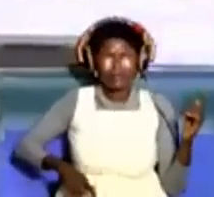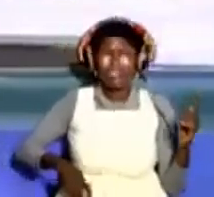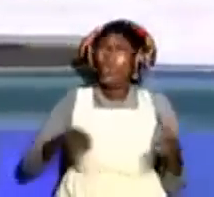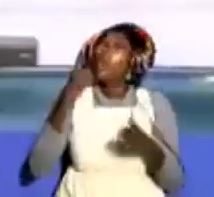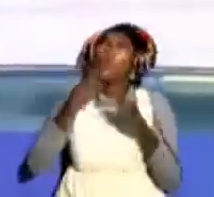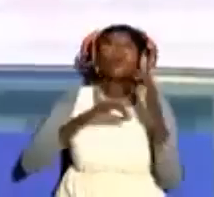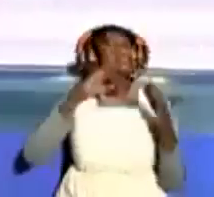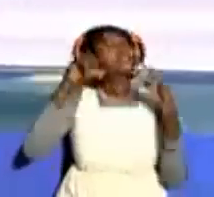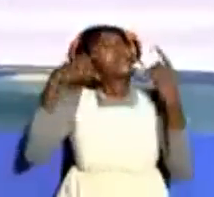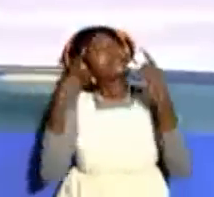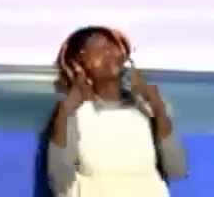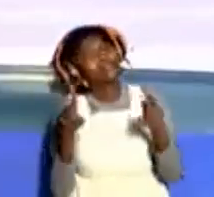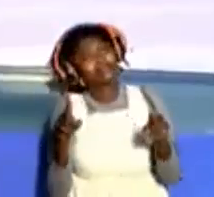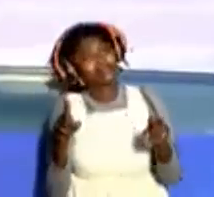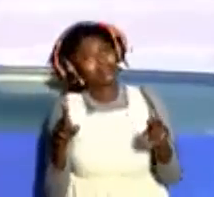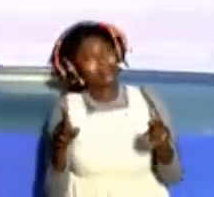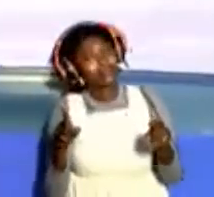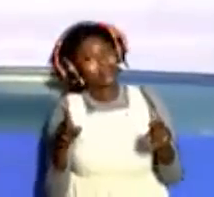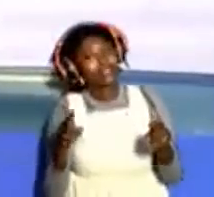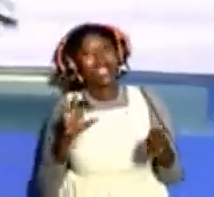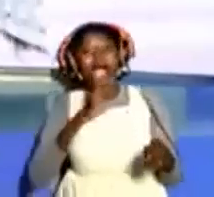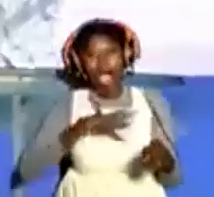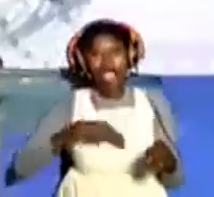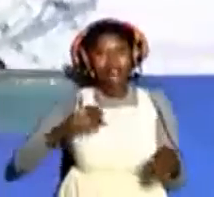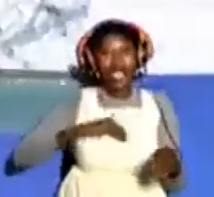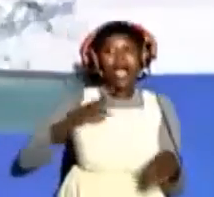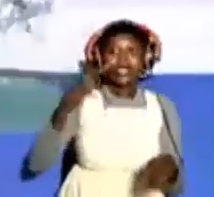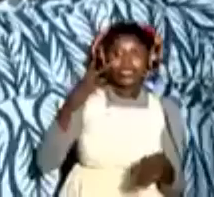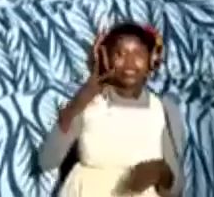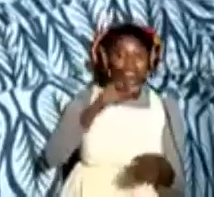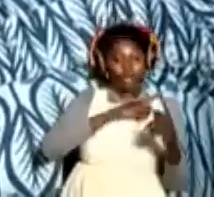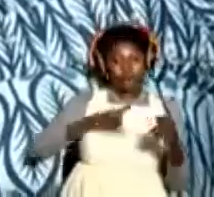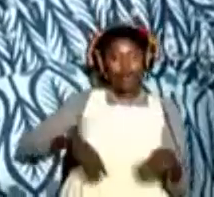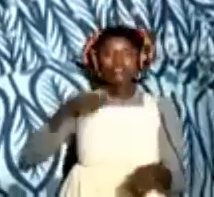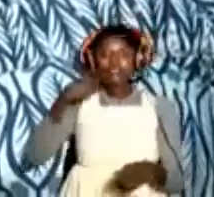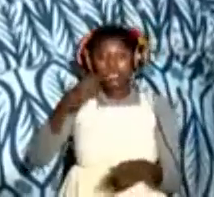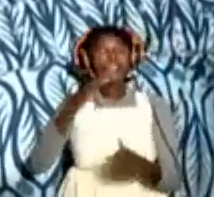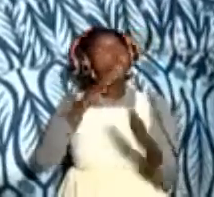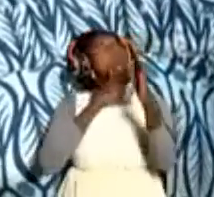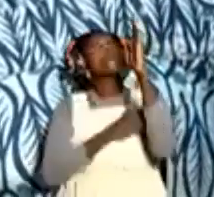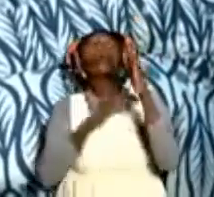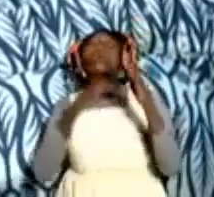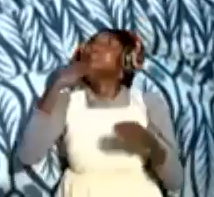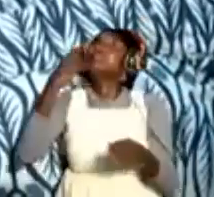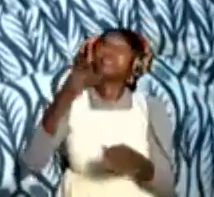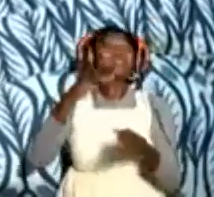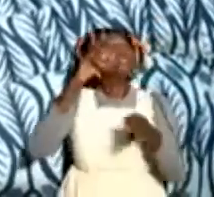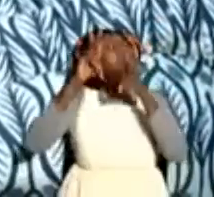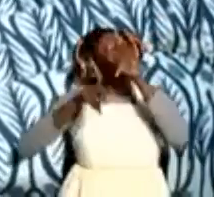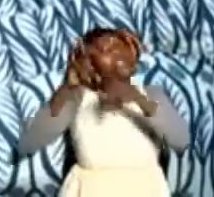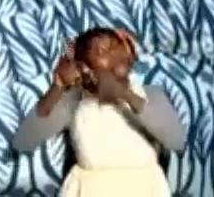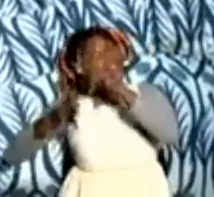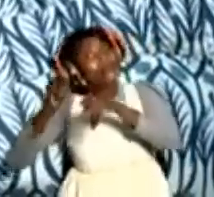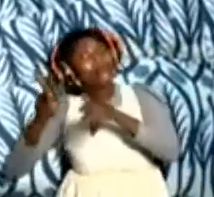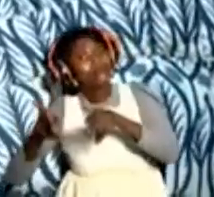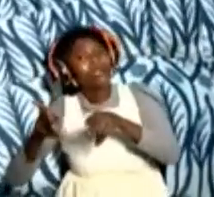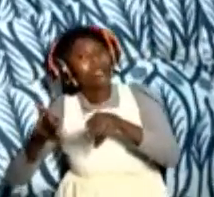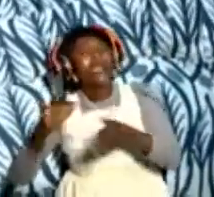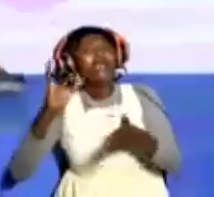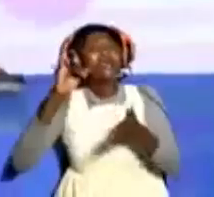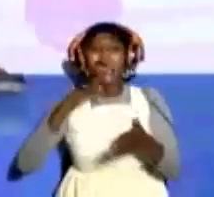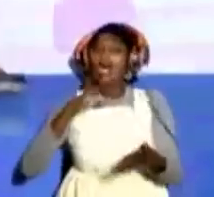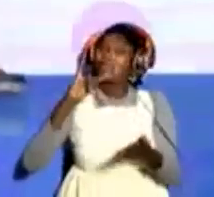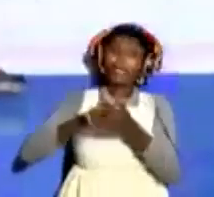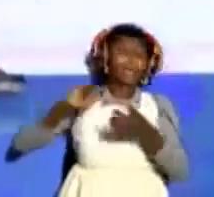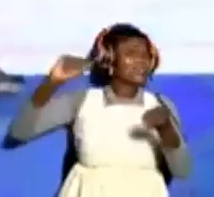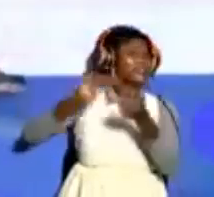what is going on? And I see the Lord as if God himself is bleeding and say, these are the people. They spoil